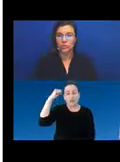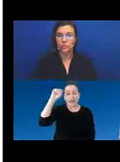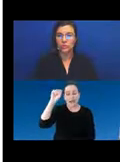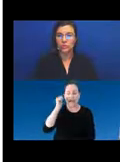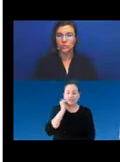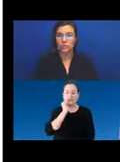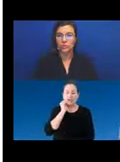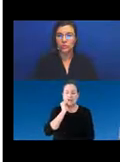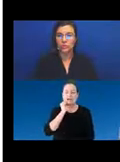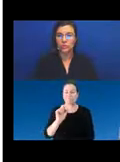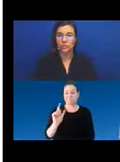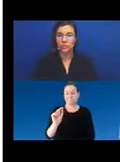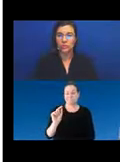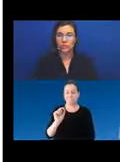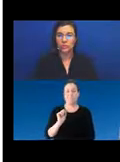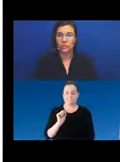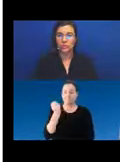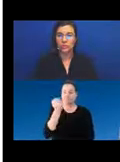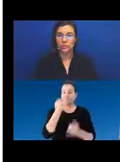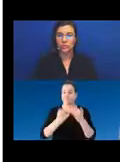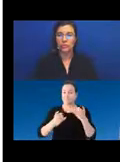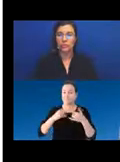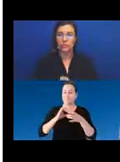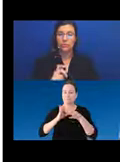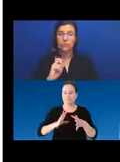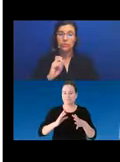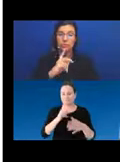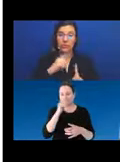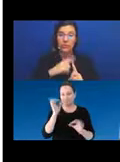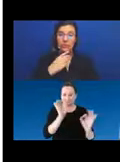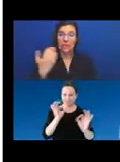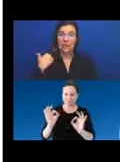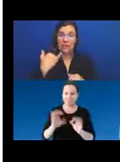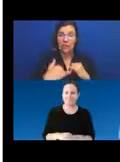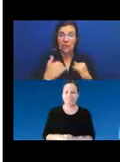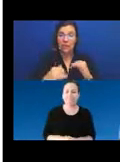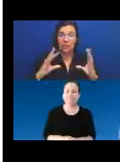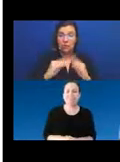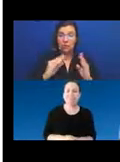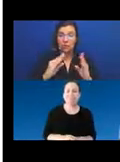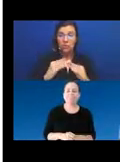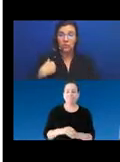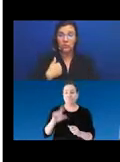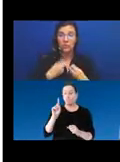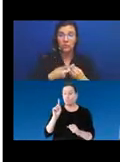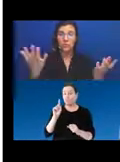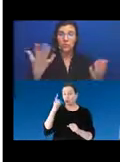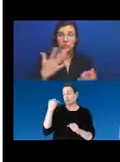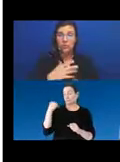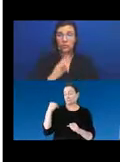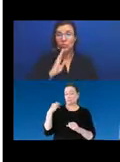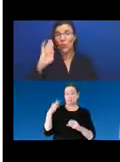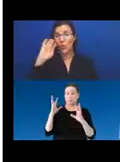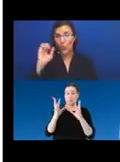so this, at the end of the first webinar, we gave fun homework because